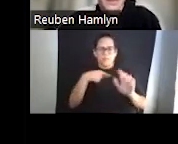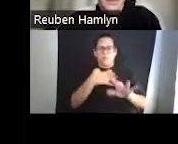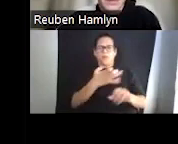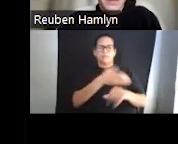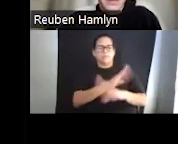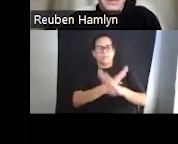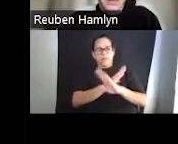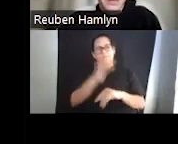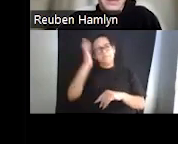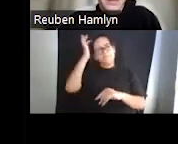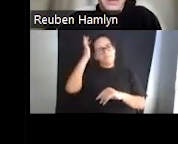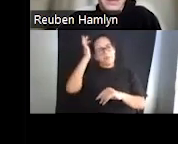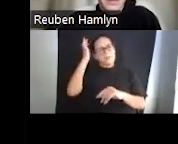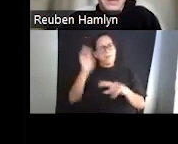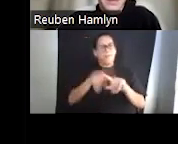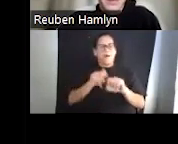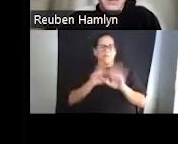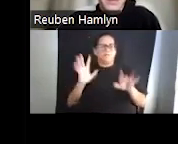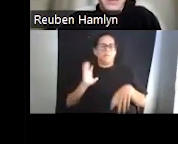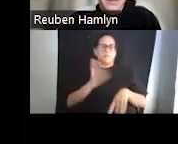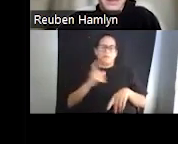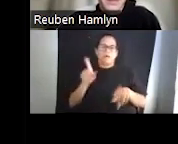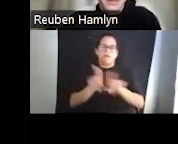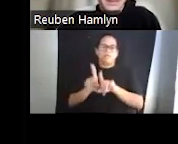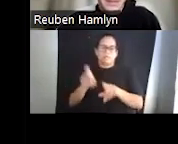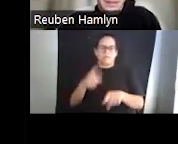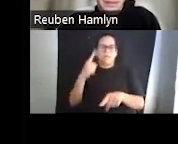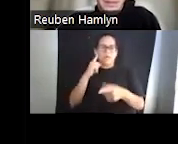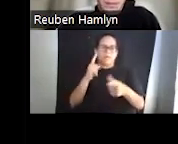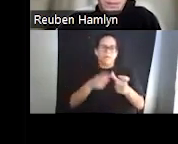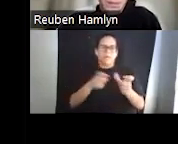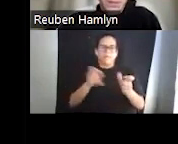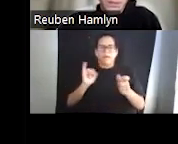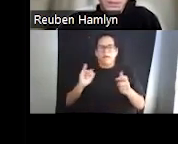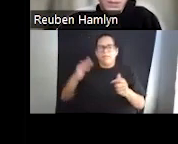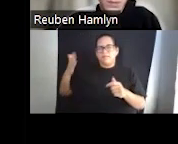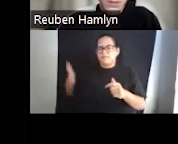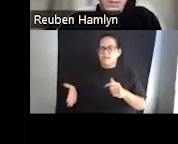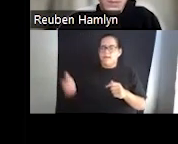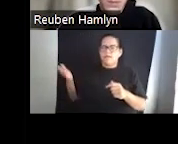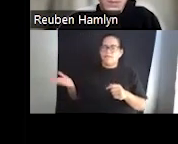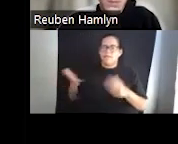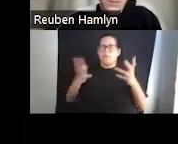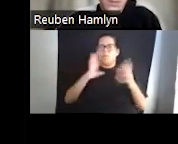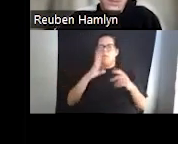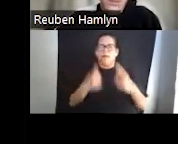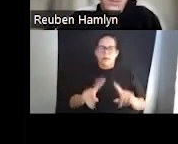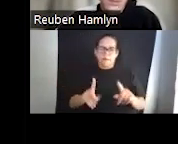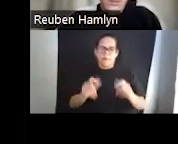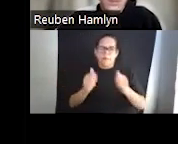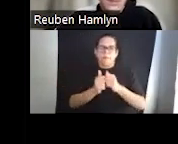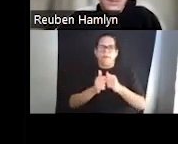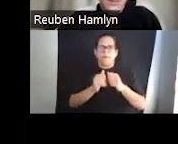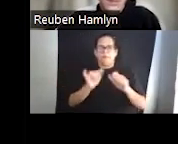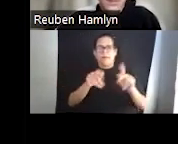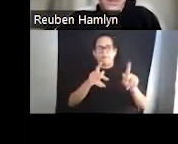protect. But obviously we also need to think from like the side of, okay, what will happen with a